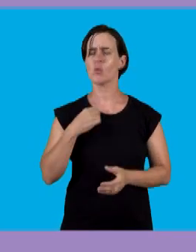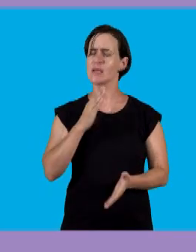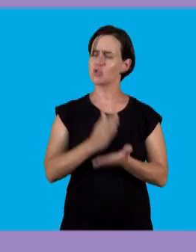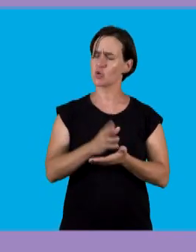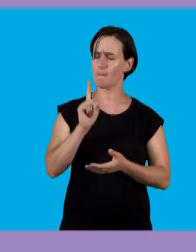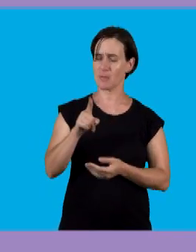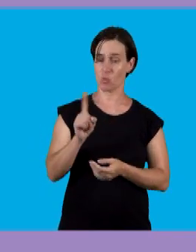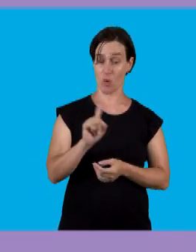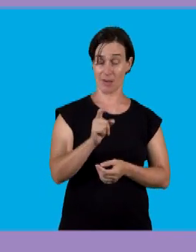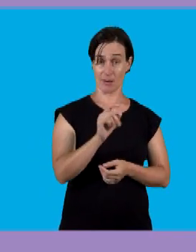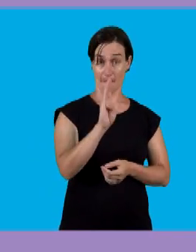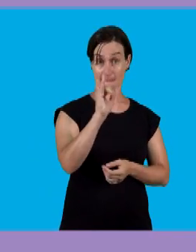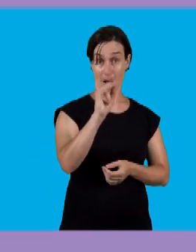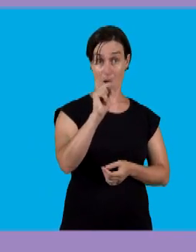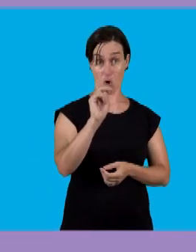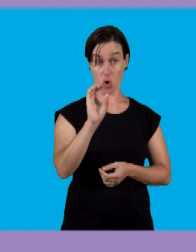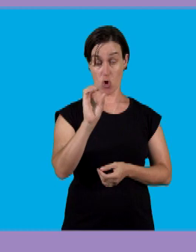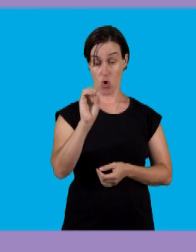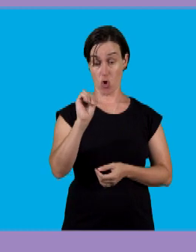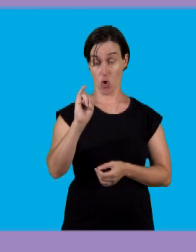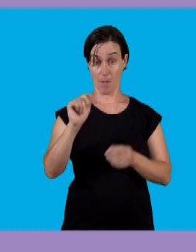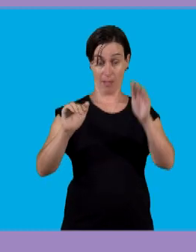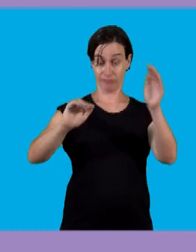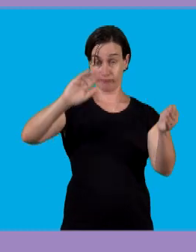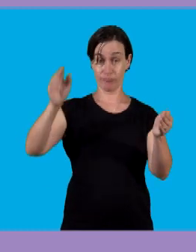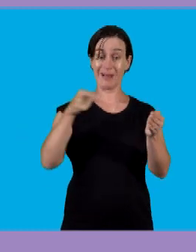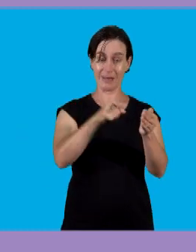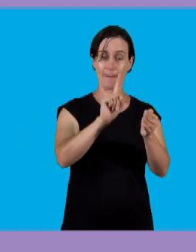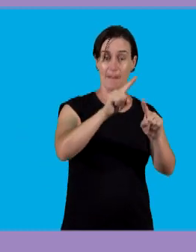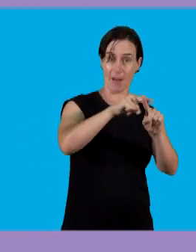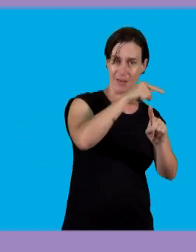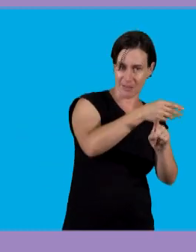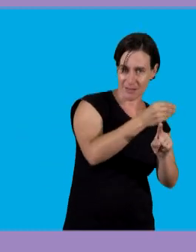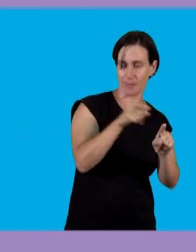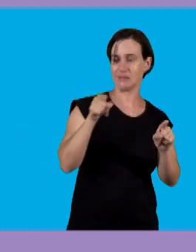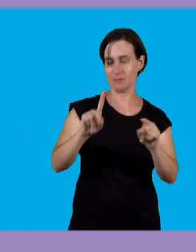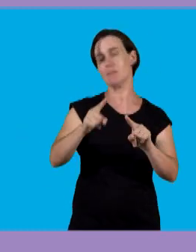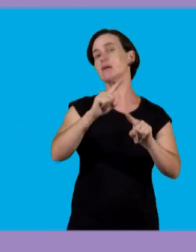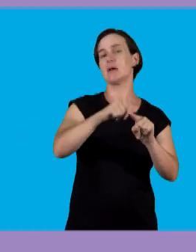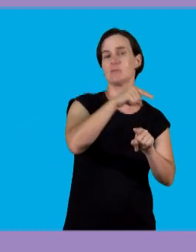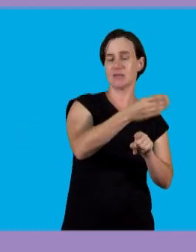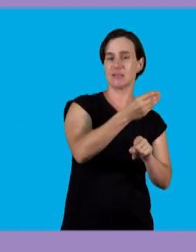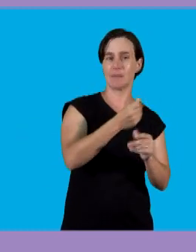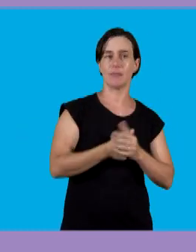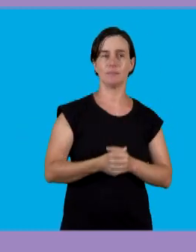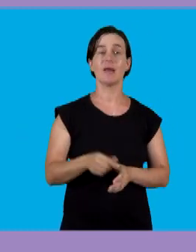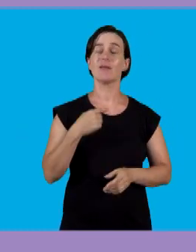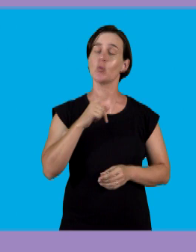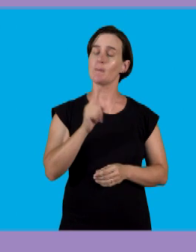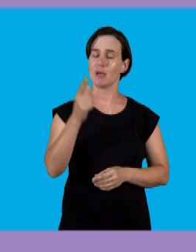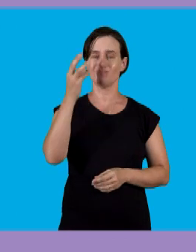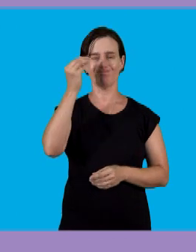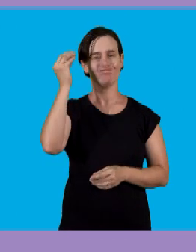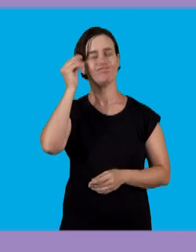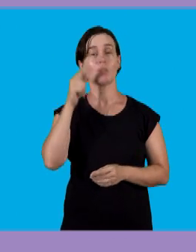make sure that each term of the binomial multiplies with the monomial, and then we are going to apply the exponent